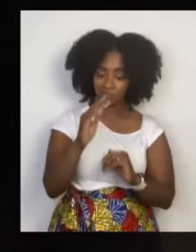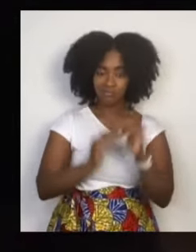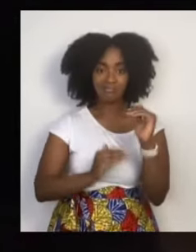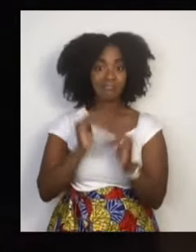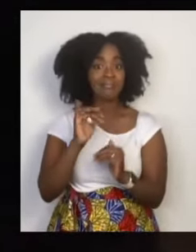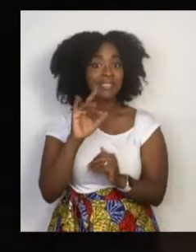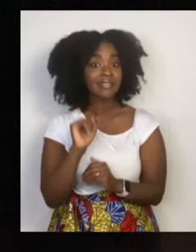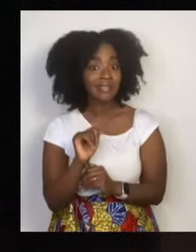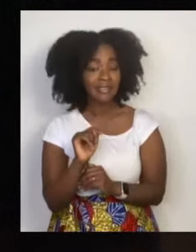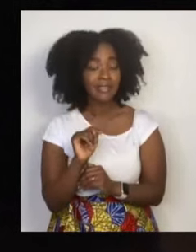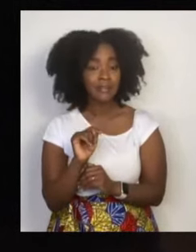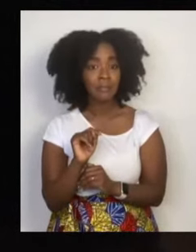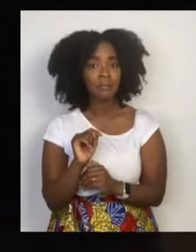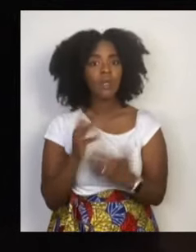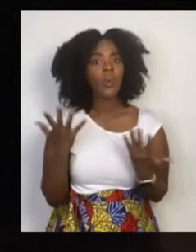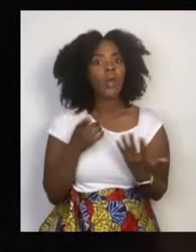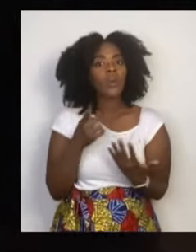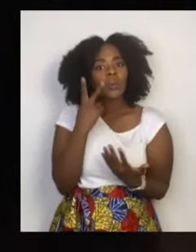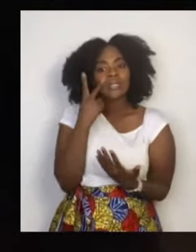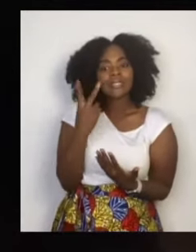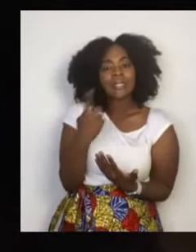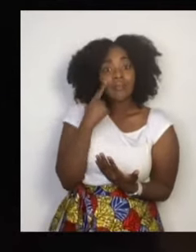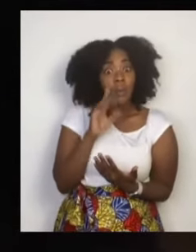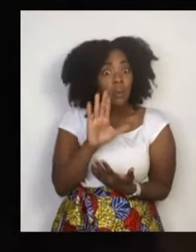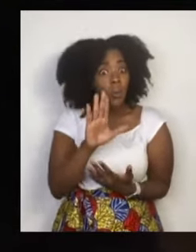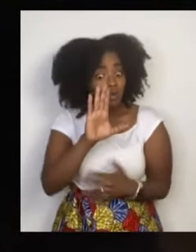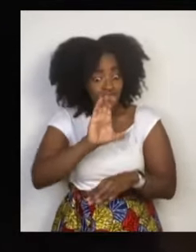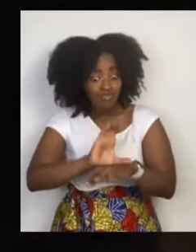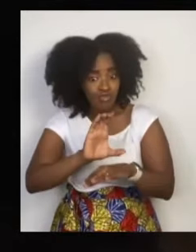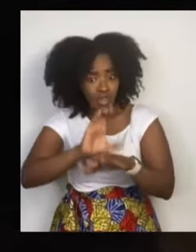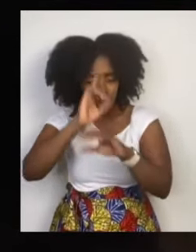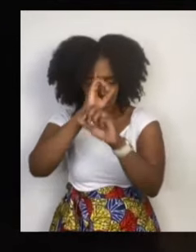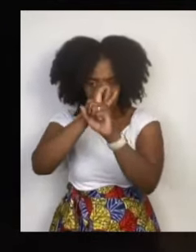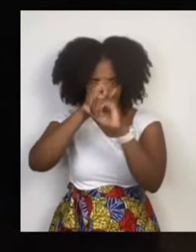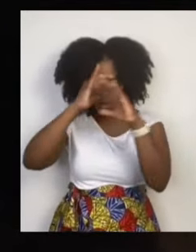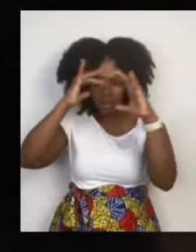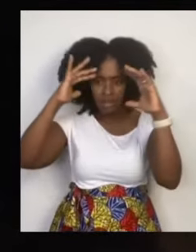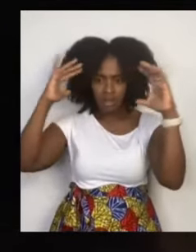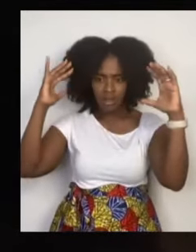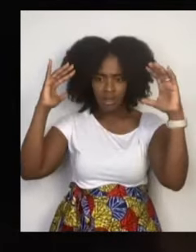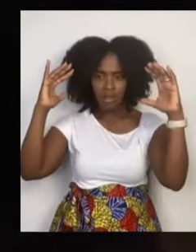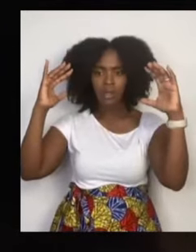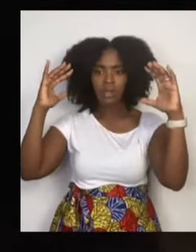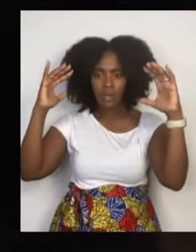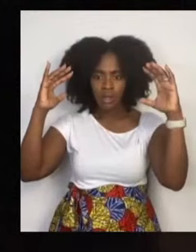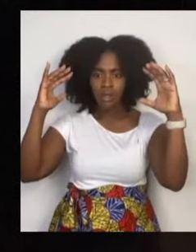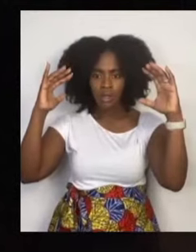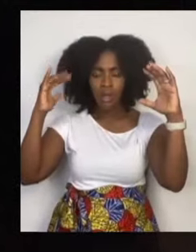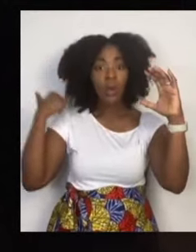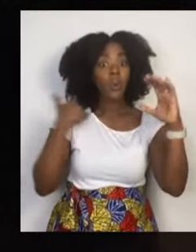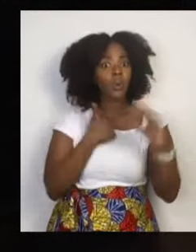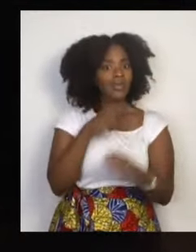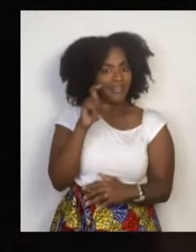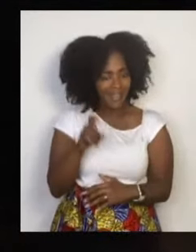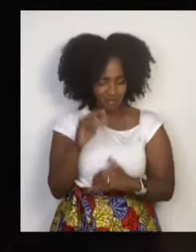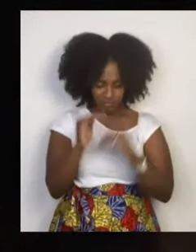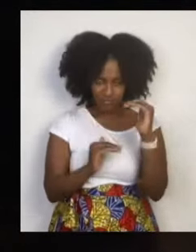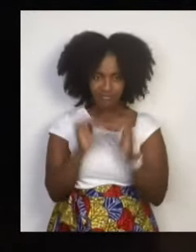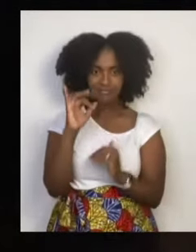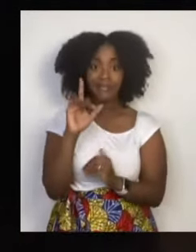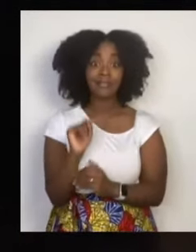see for your church? Because we have to build it. What do you see for